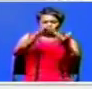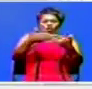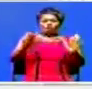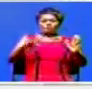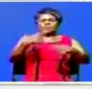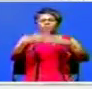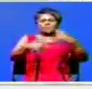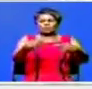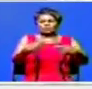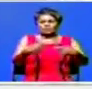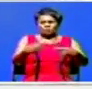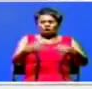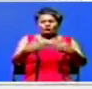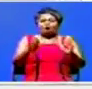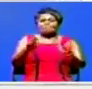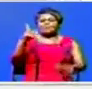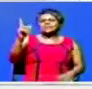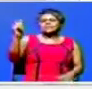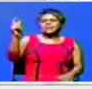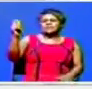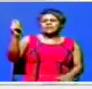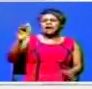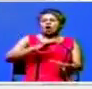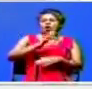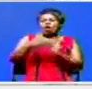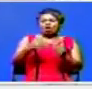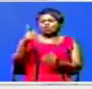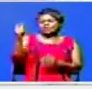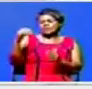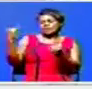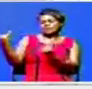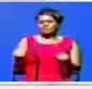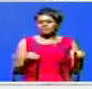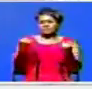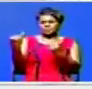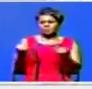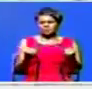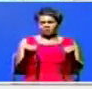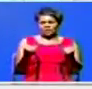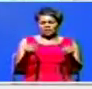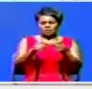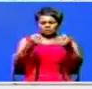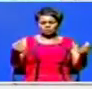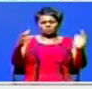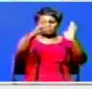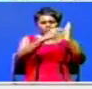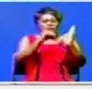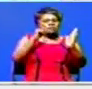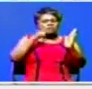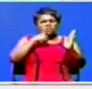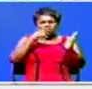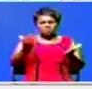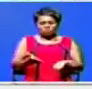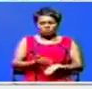process. This was what we call an open tender, where all the bidders were invited through a newspaper advert. The new line is expected to